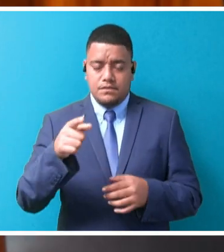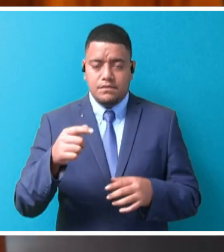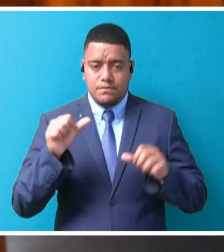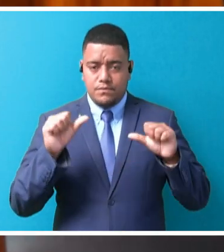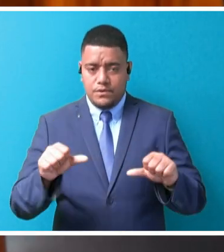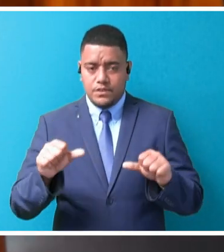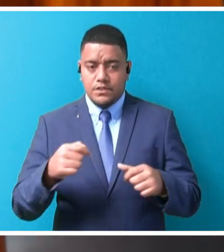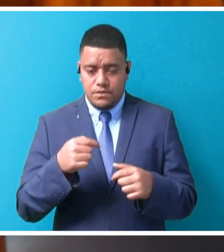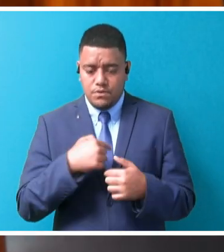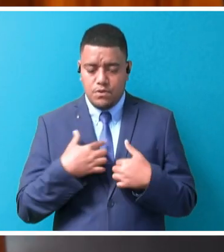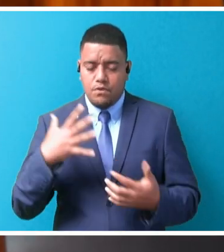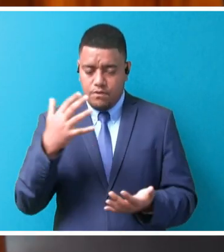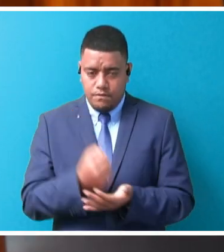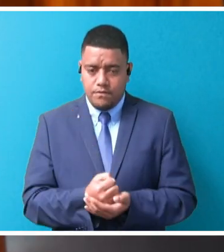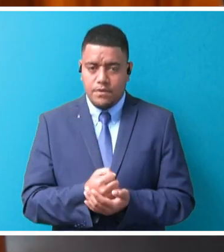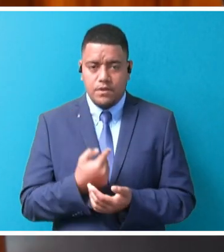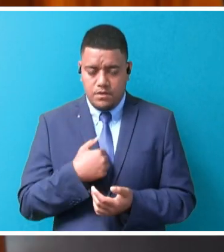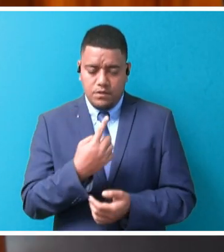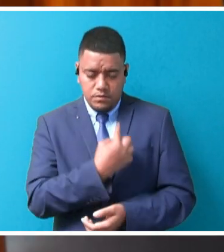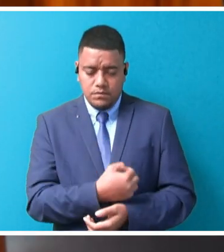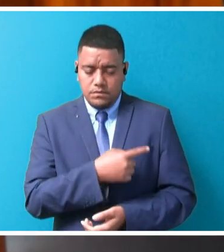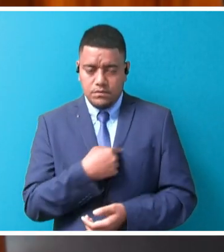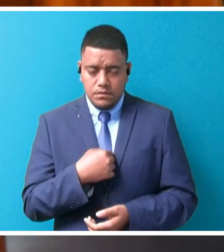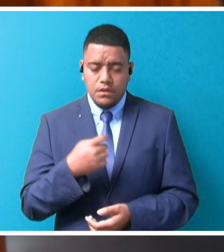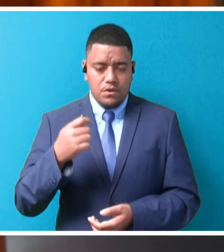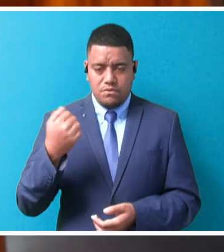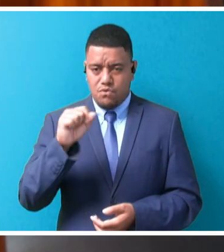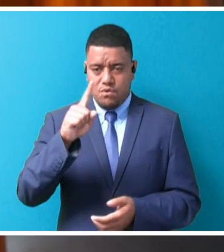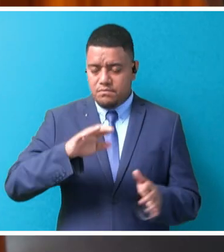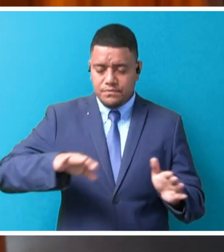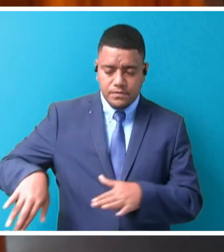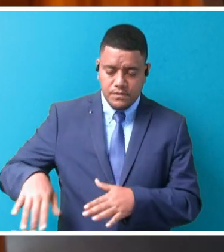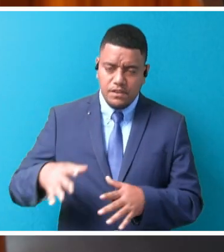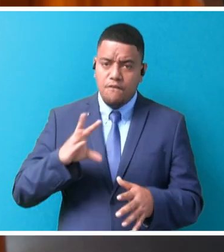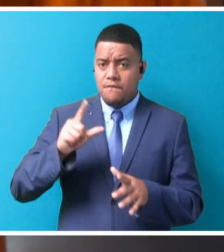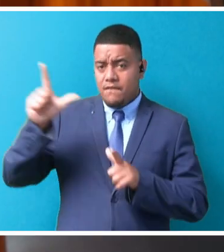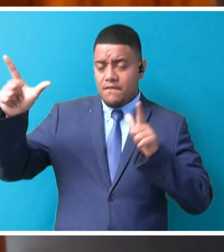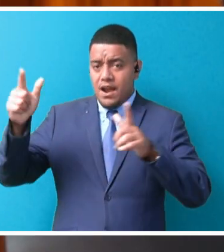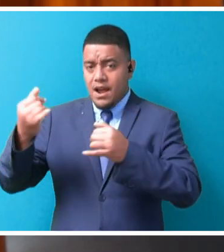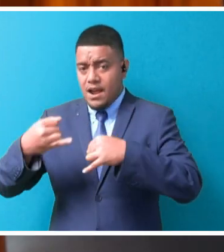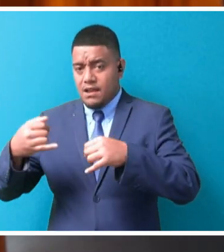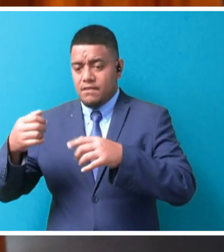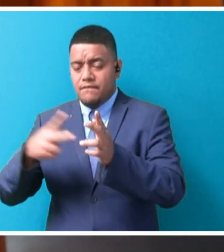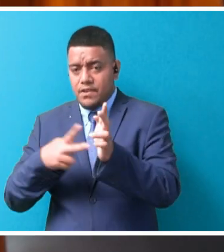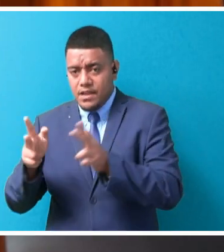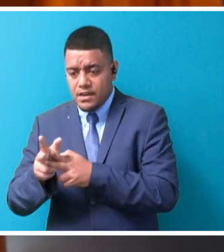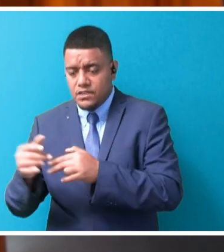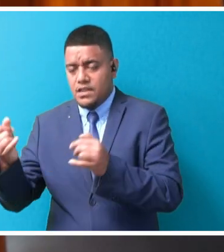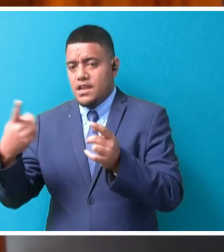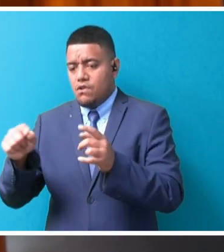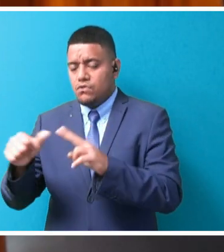we reaffirm our commitment to leave no Fijian behind, from the highlands to the coastlines, from rural